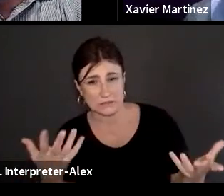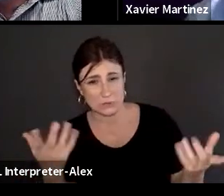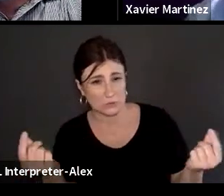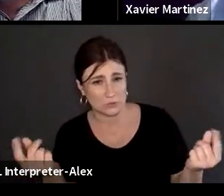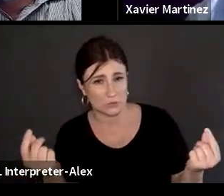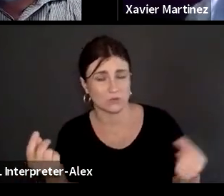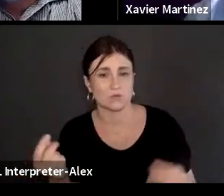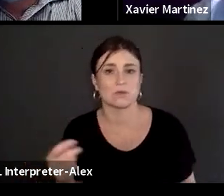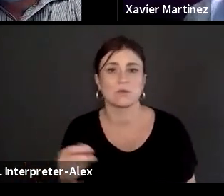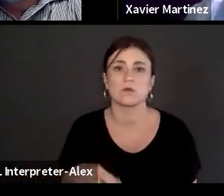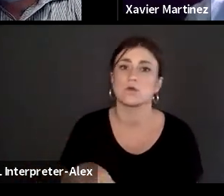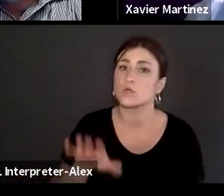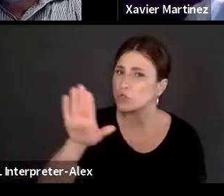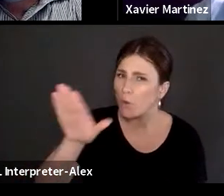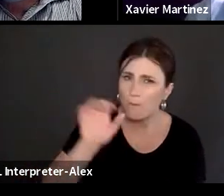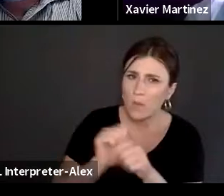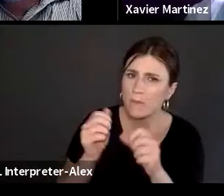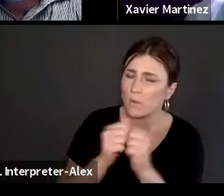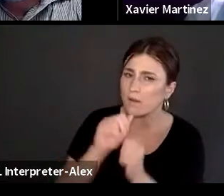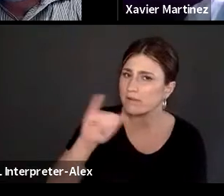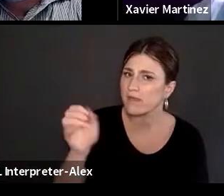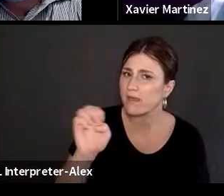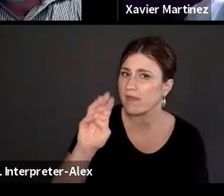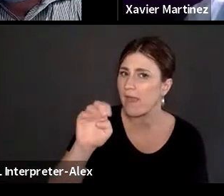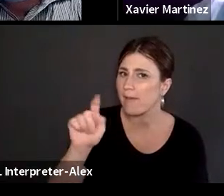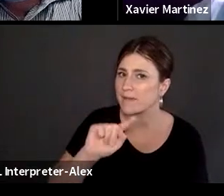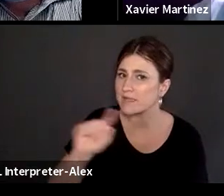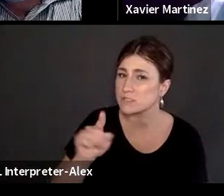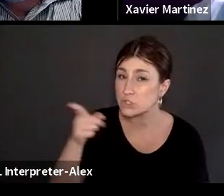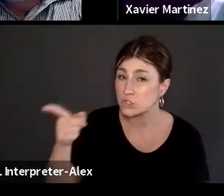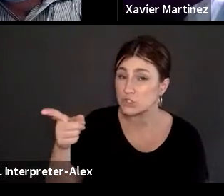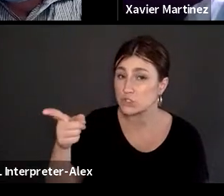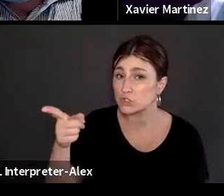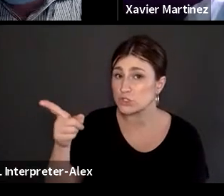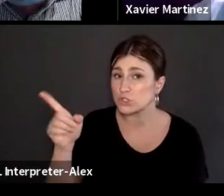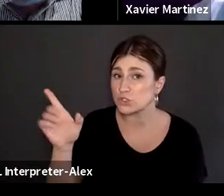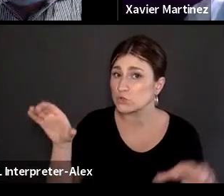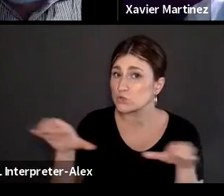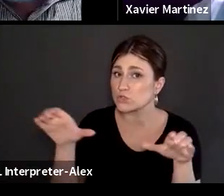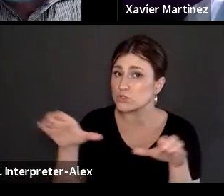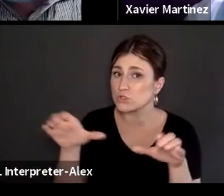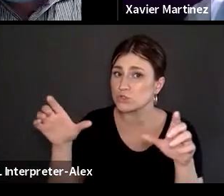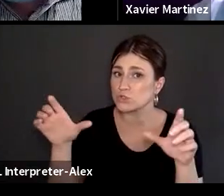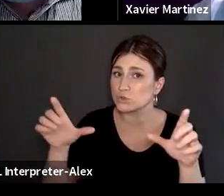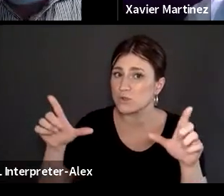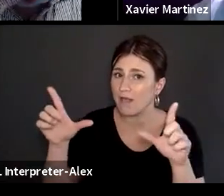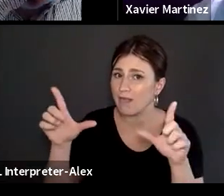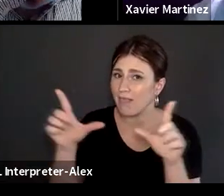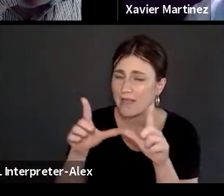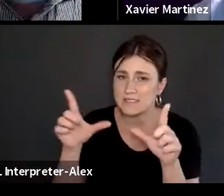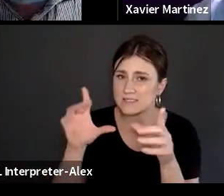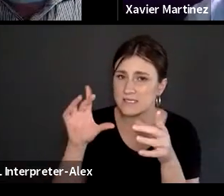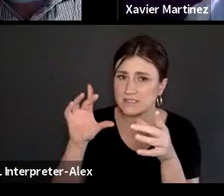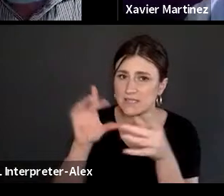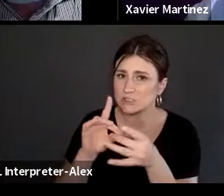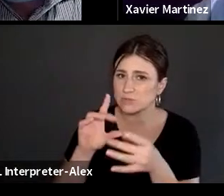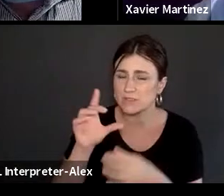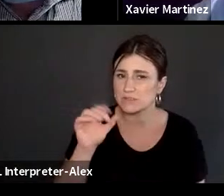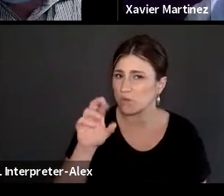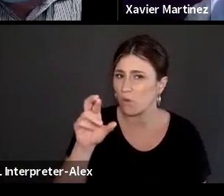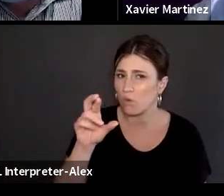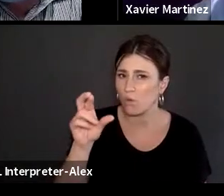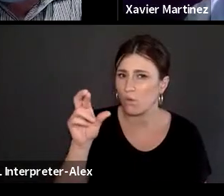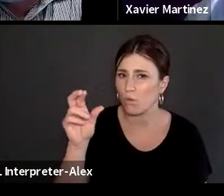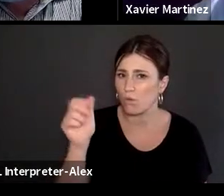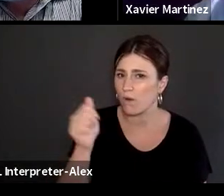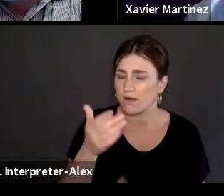In your employment with Hemis, do you work with ReadyNet and do the pole licensing attachments or any sort of role like that? No, I do not.